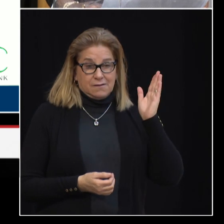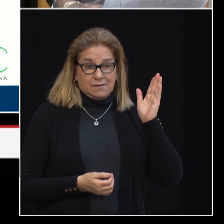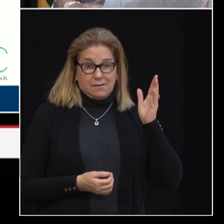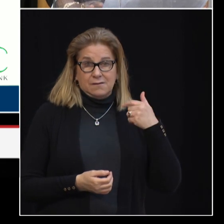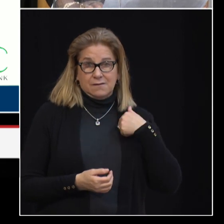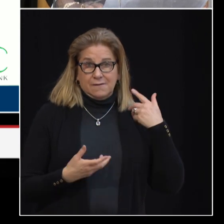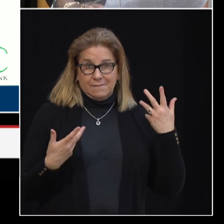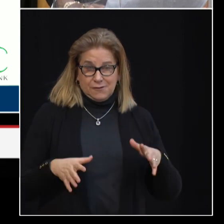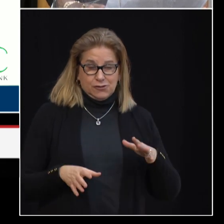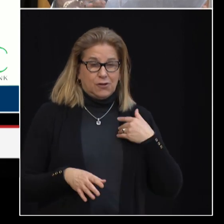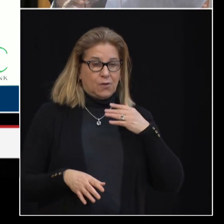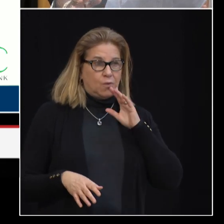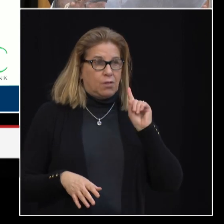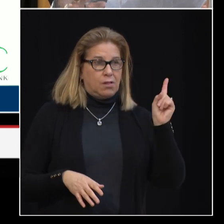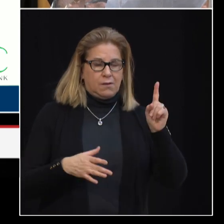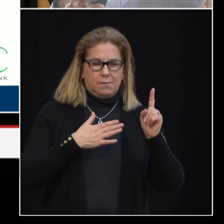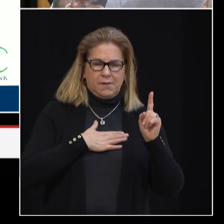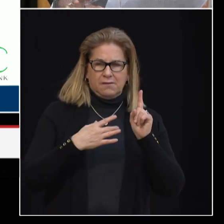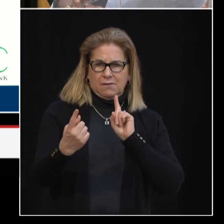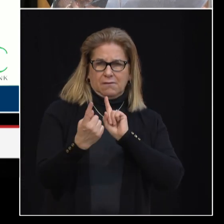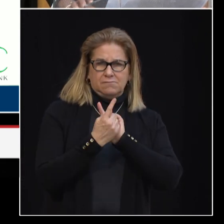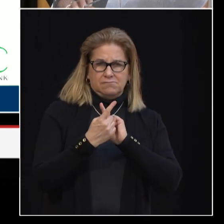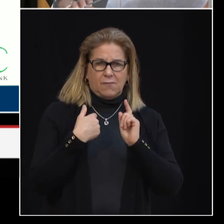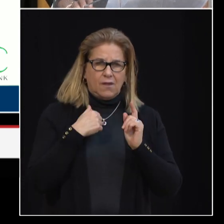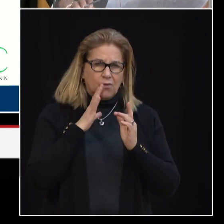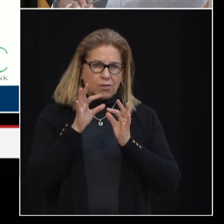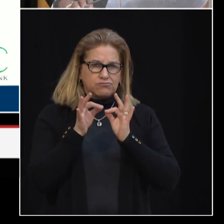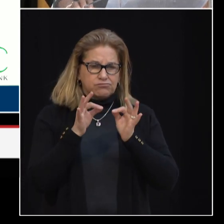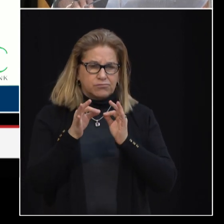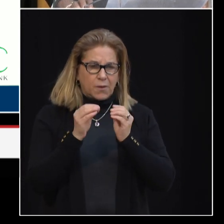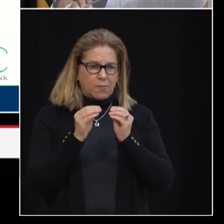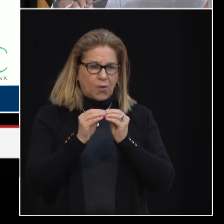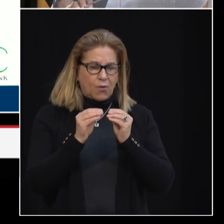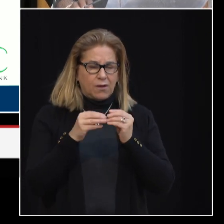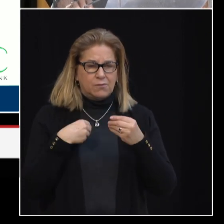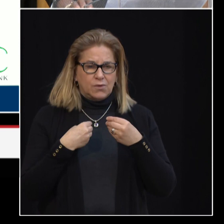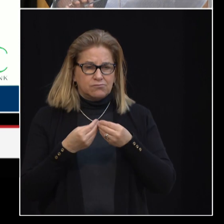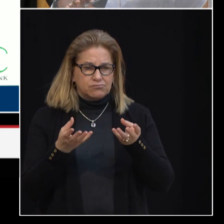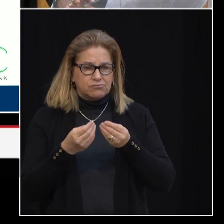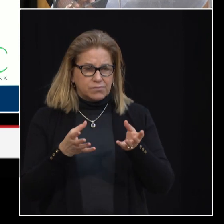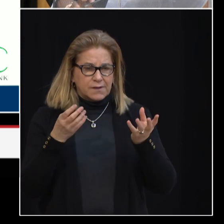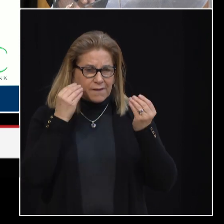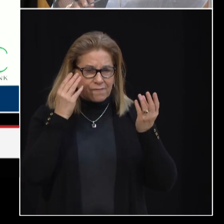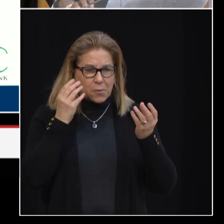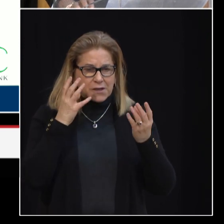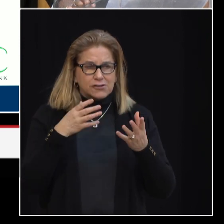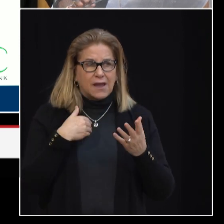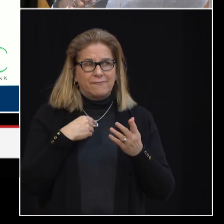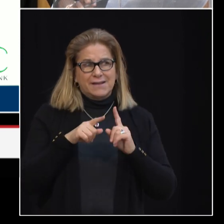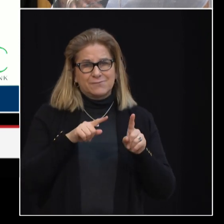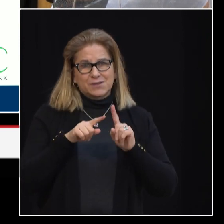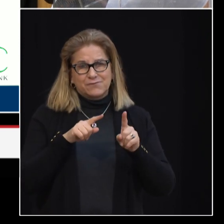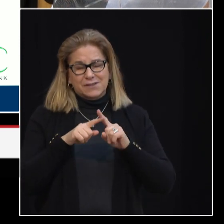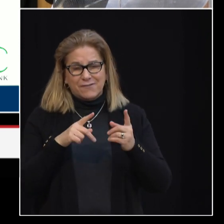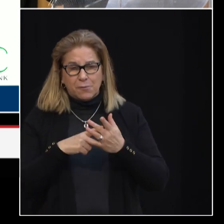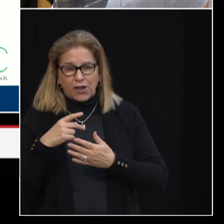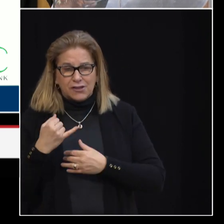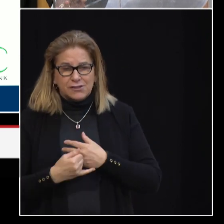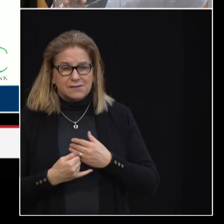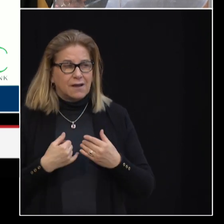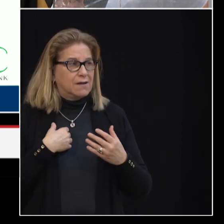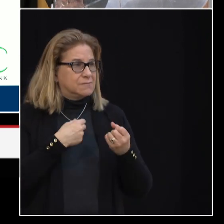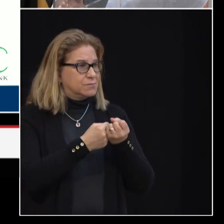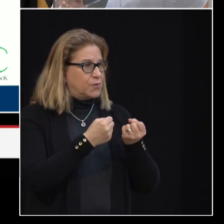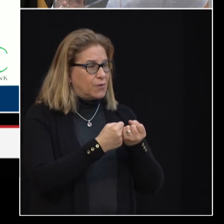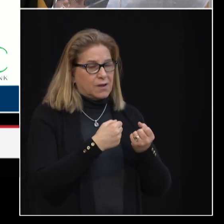our wonderful work to deliver transformational project to ensure that you are part of the